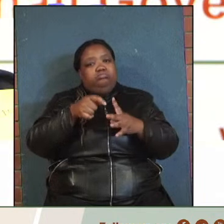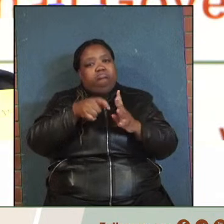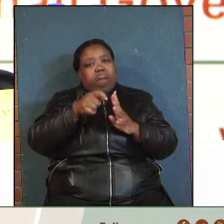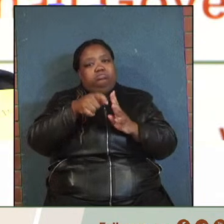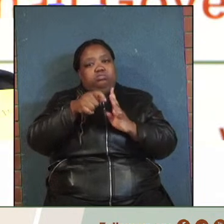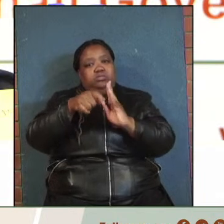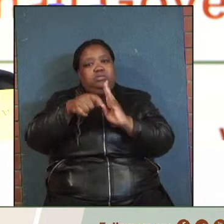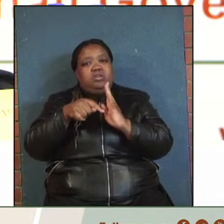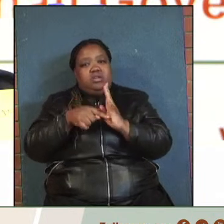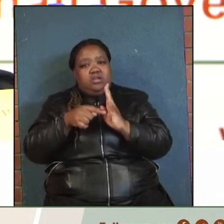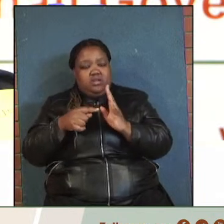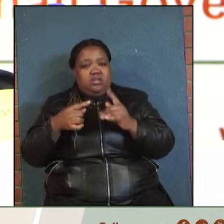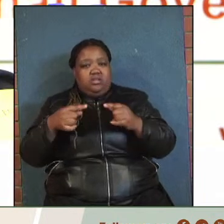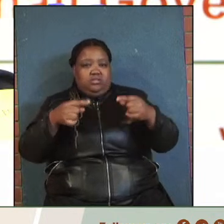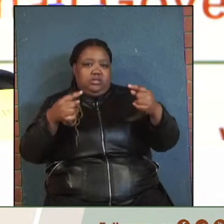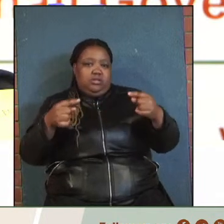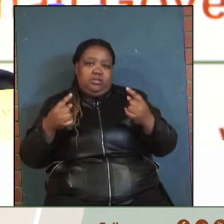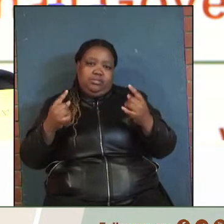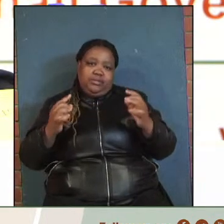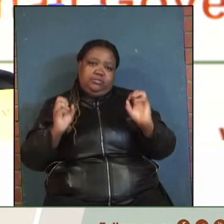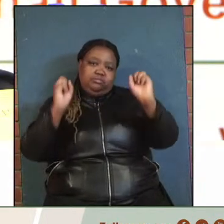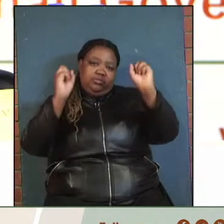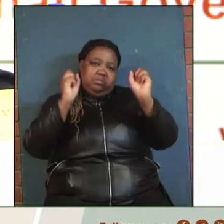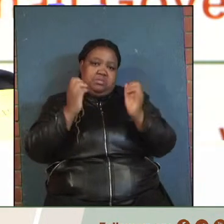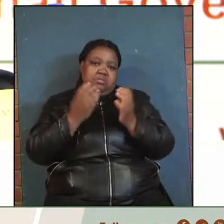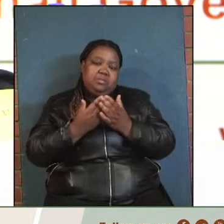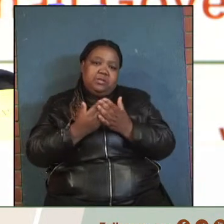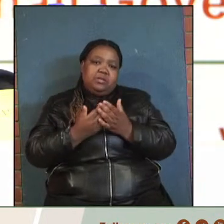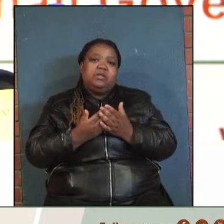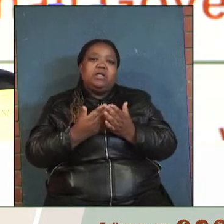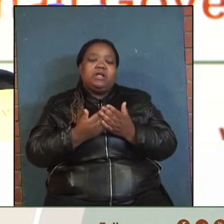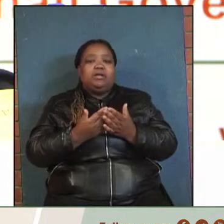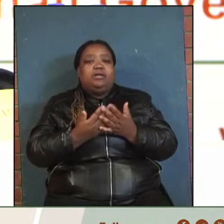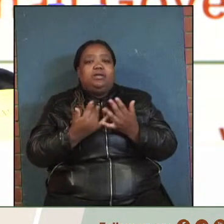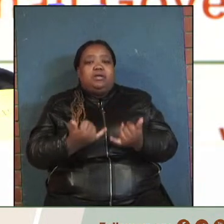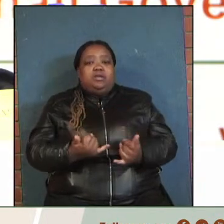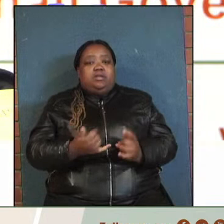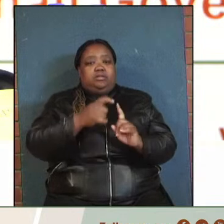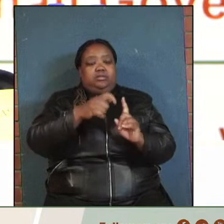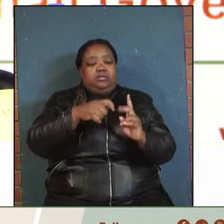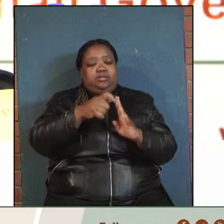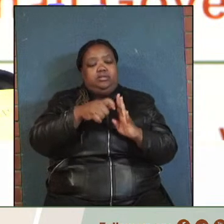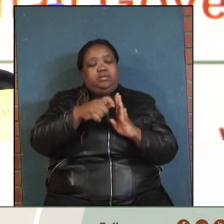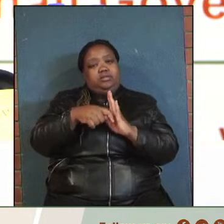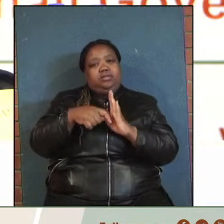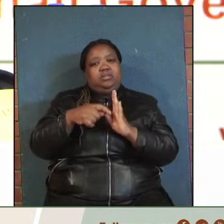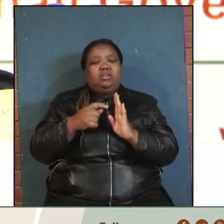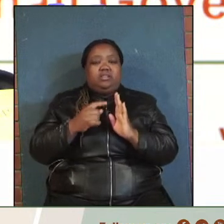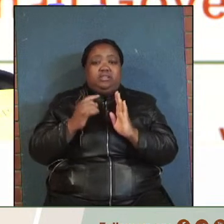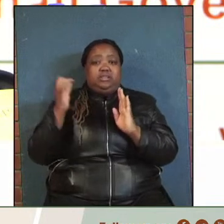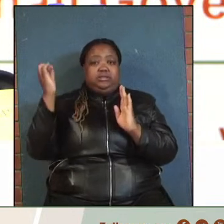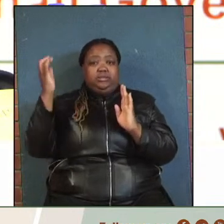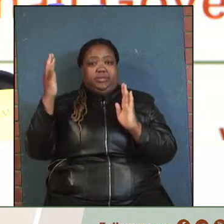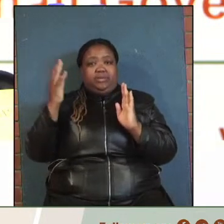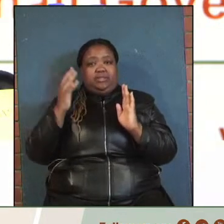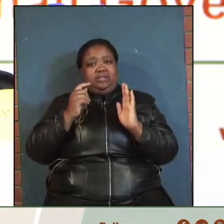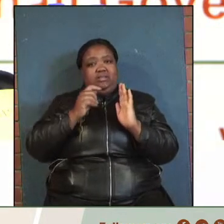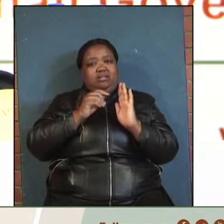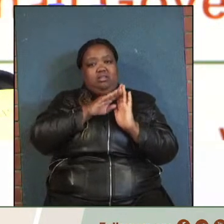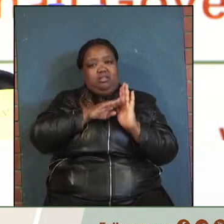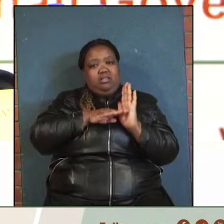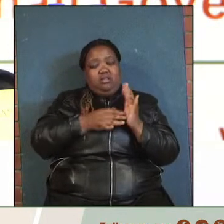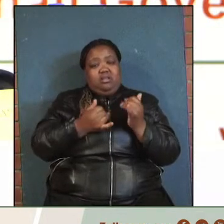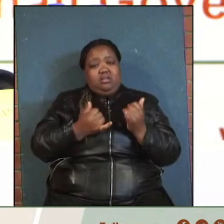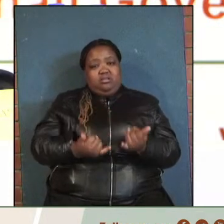to the debate. Also note that participants who are on the speaking list will not be allowed to